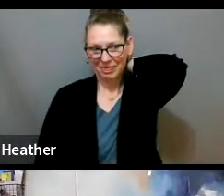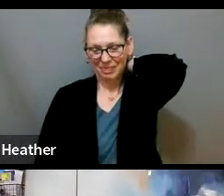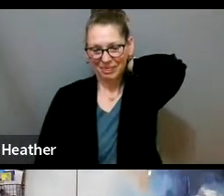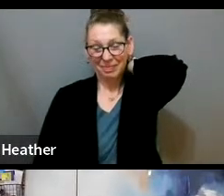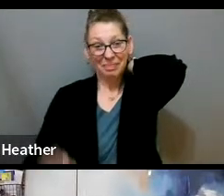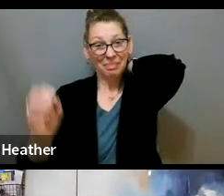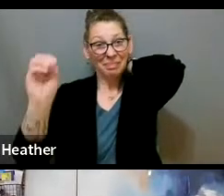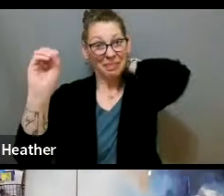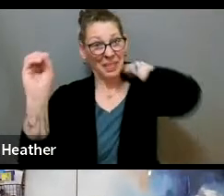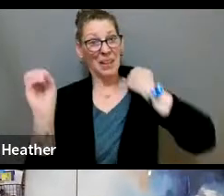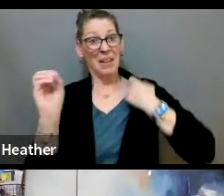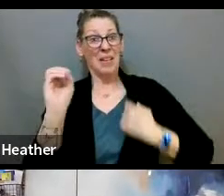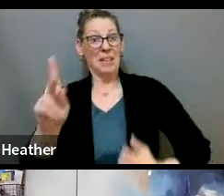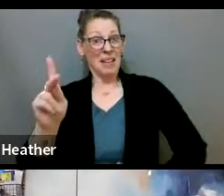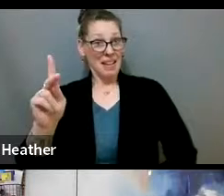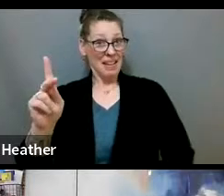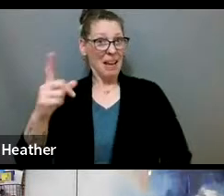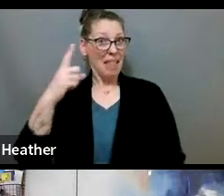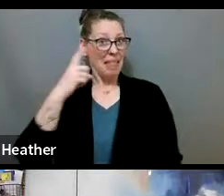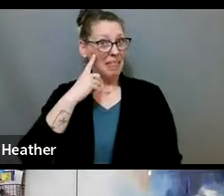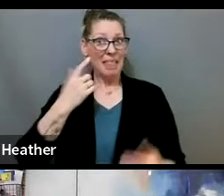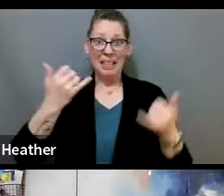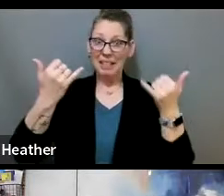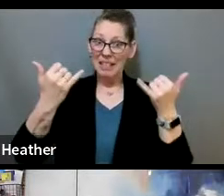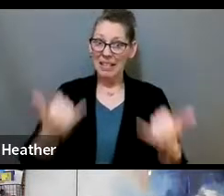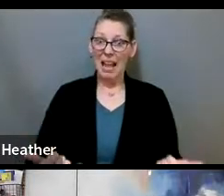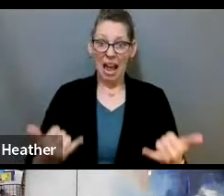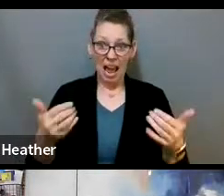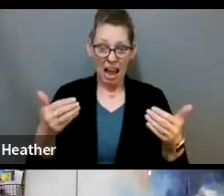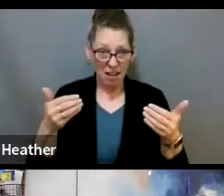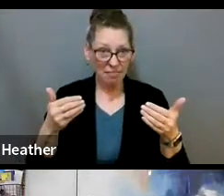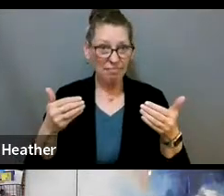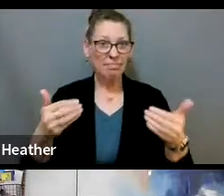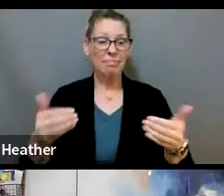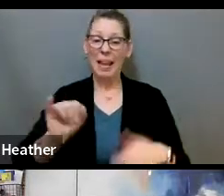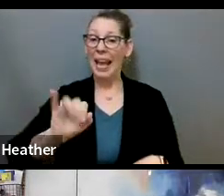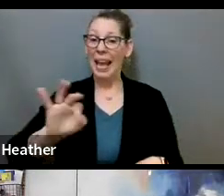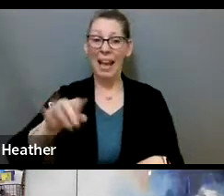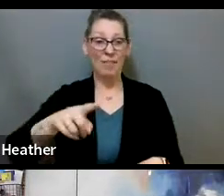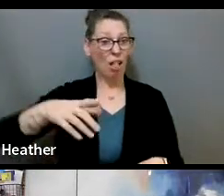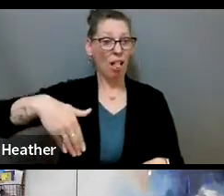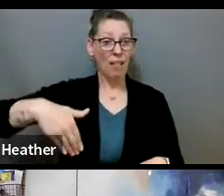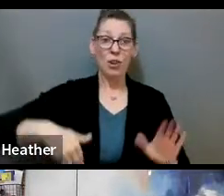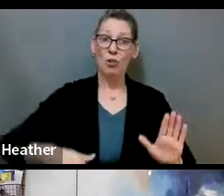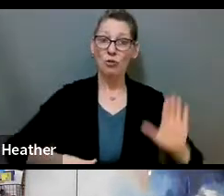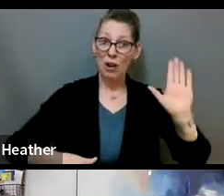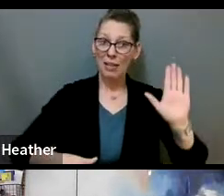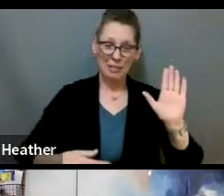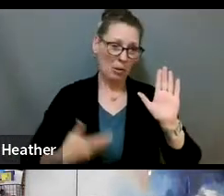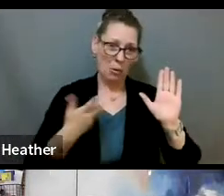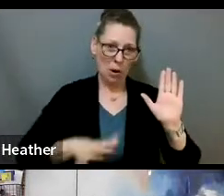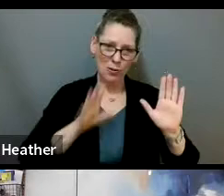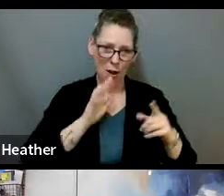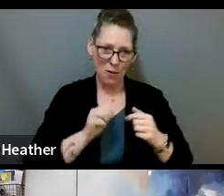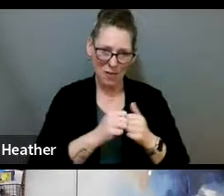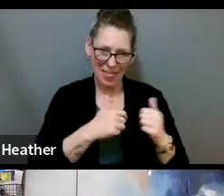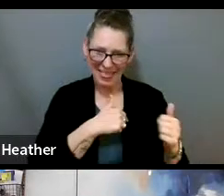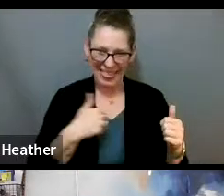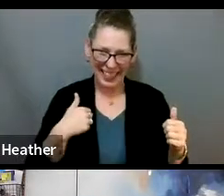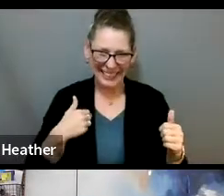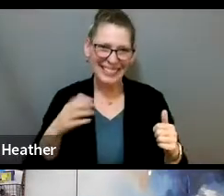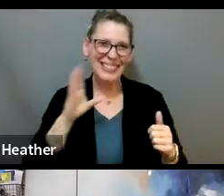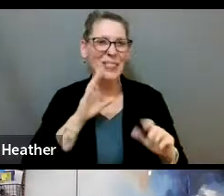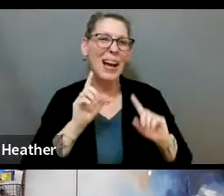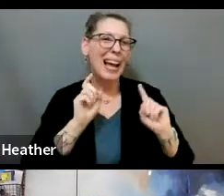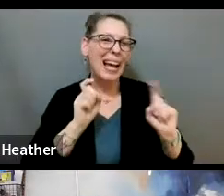All right. Well, I think we're going to just presume that if you didn't raise your hand, you don't really want to talk to us, but we will give you